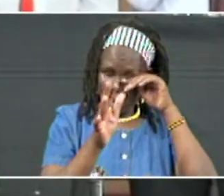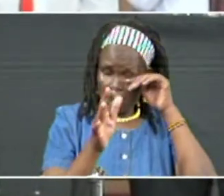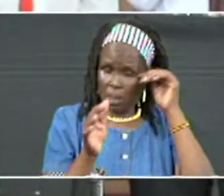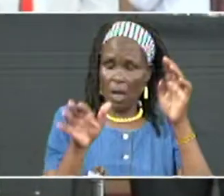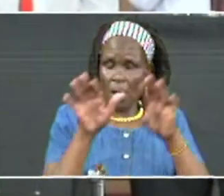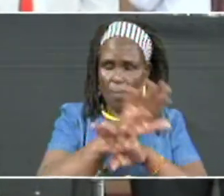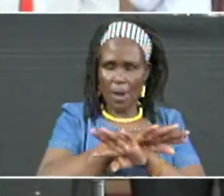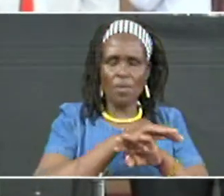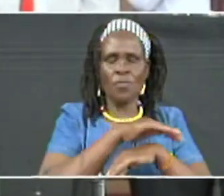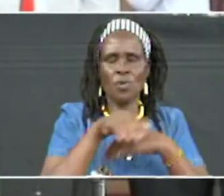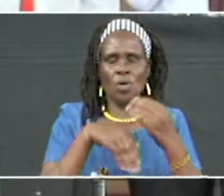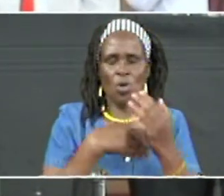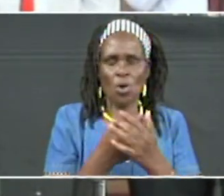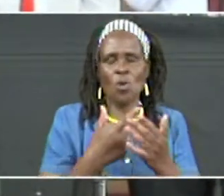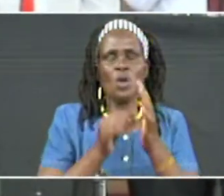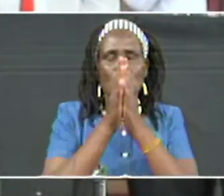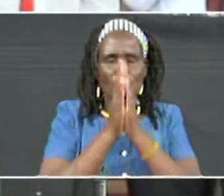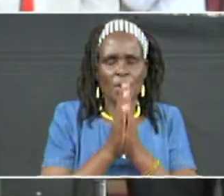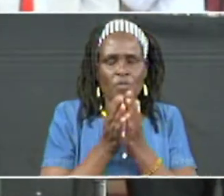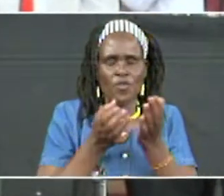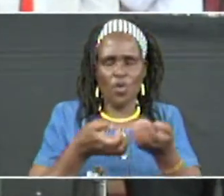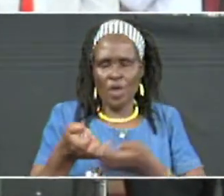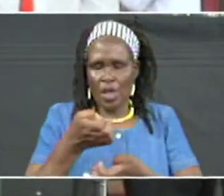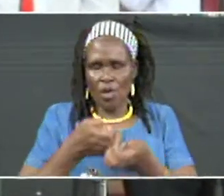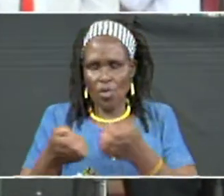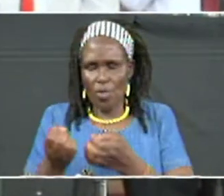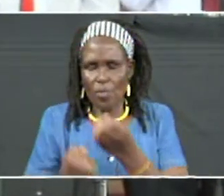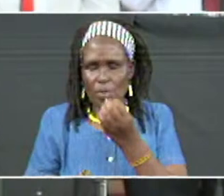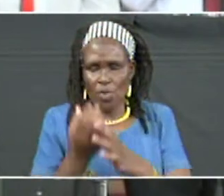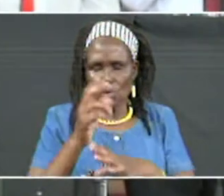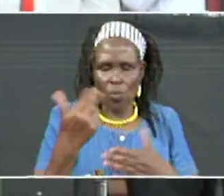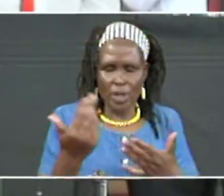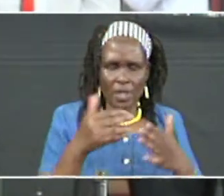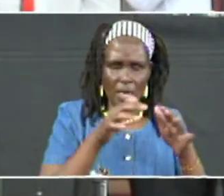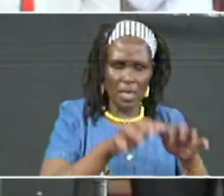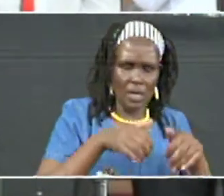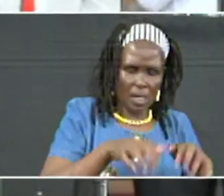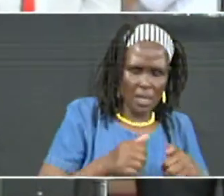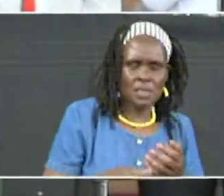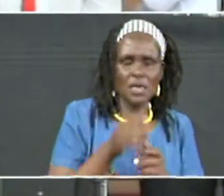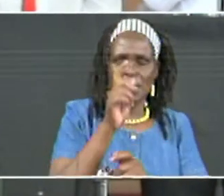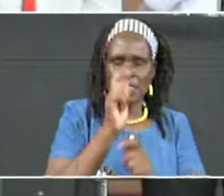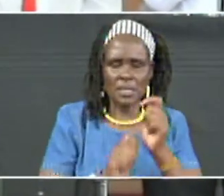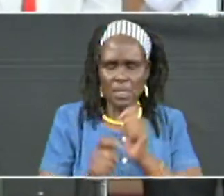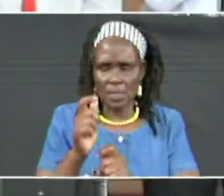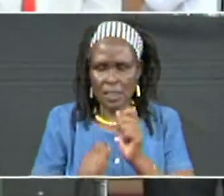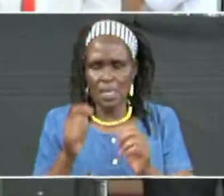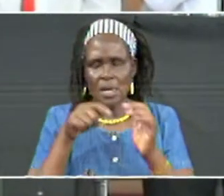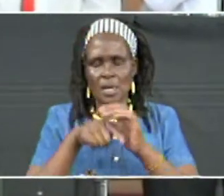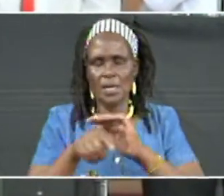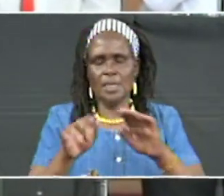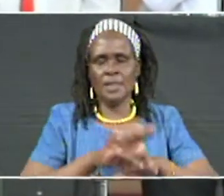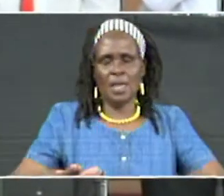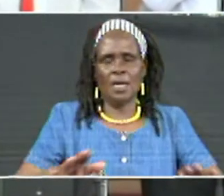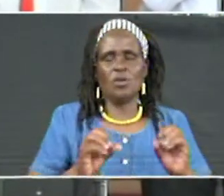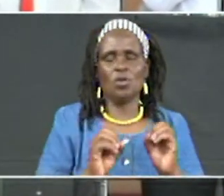we pray for economic growth, whether it's in agriculture, in dairy farming, in the land of